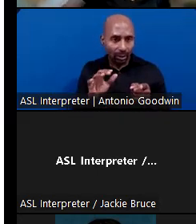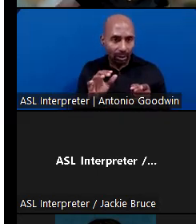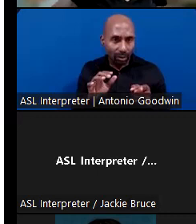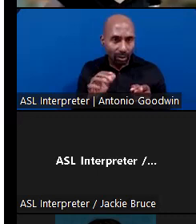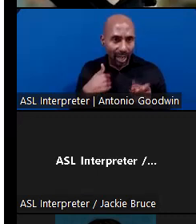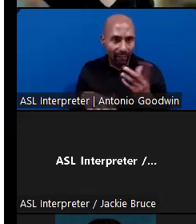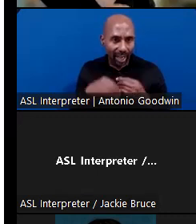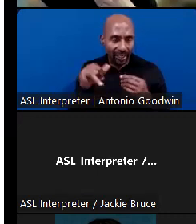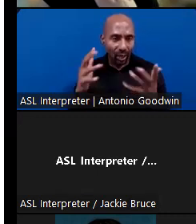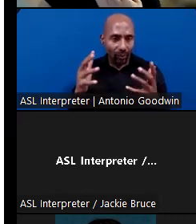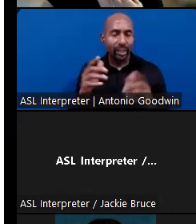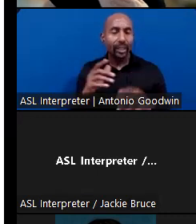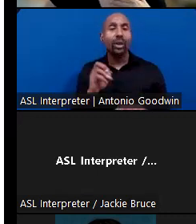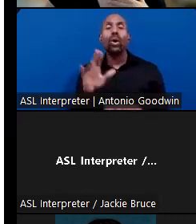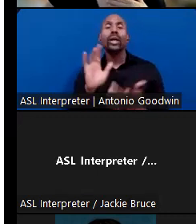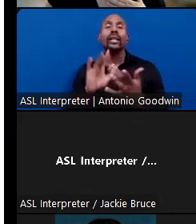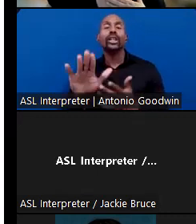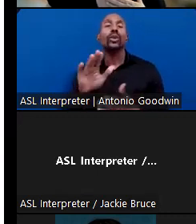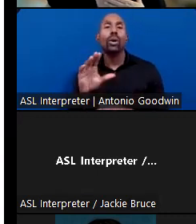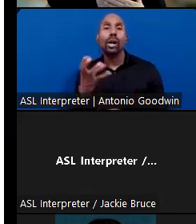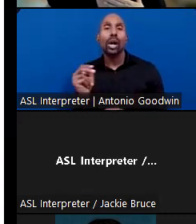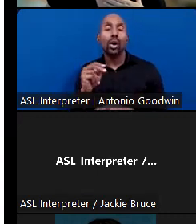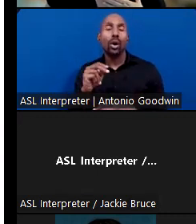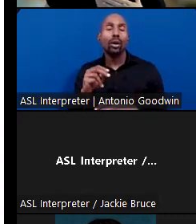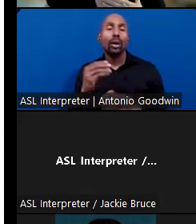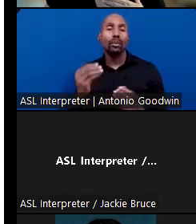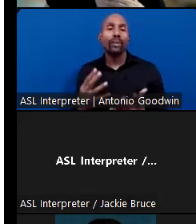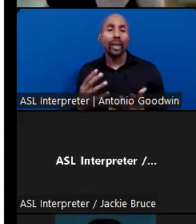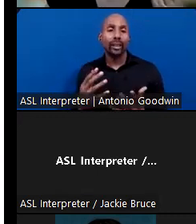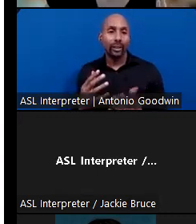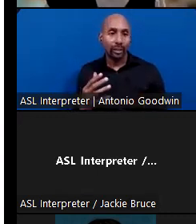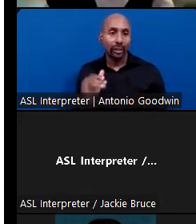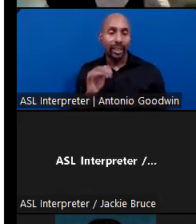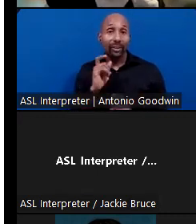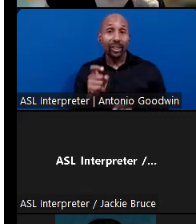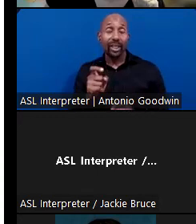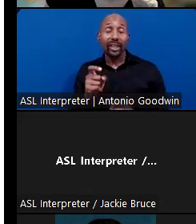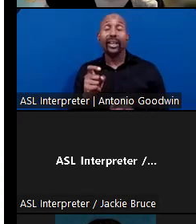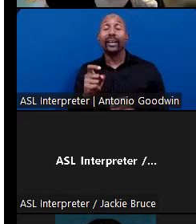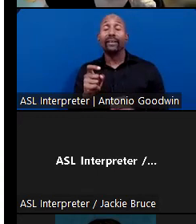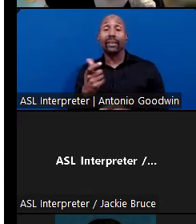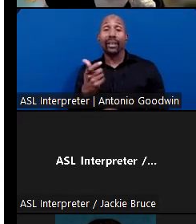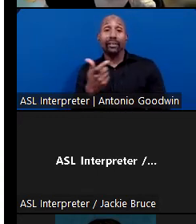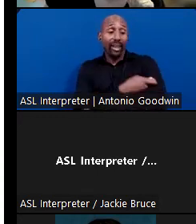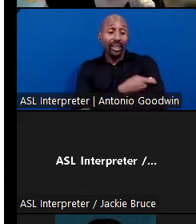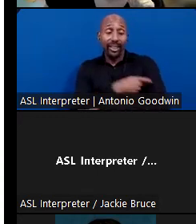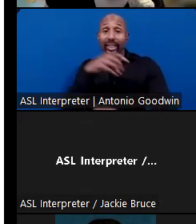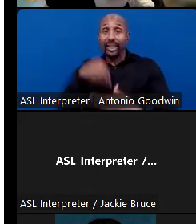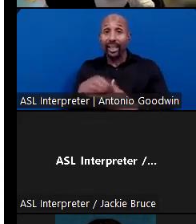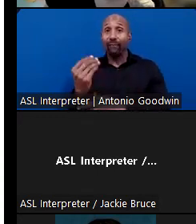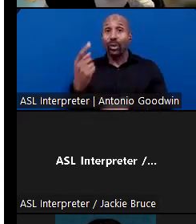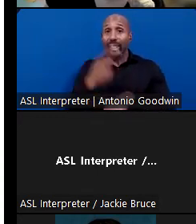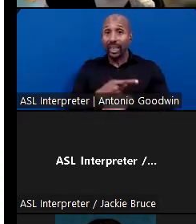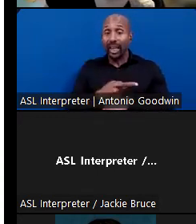Harborview. And like I said, if given between 4 and 14 days after the exposure, the vaccine can reduce the symptoms of the disease,